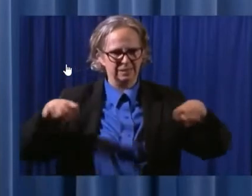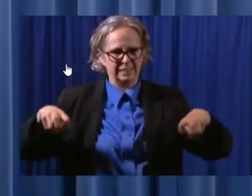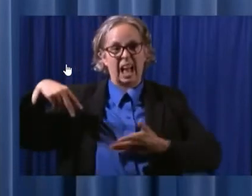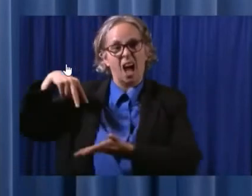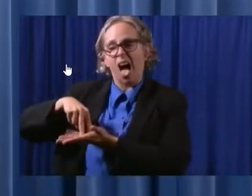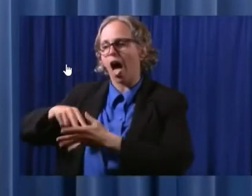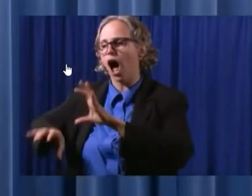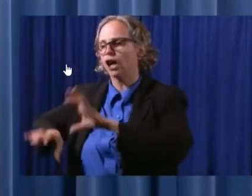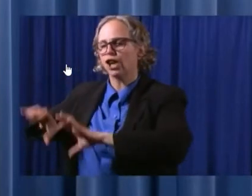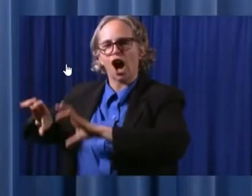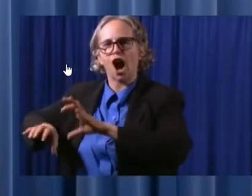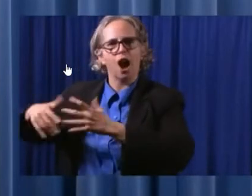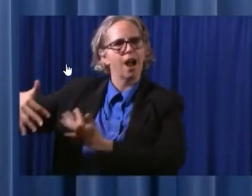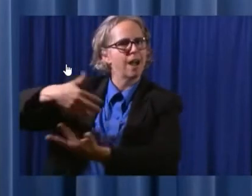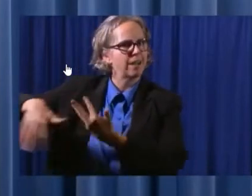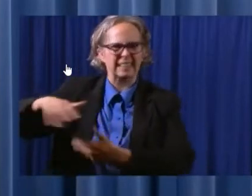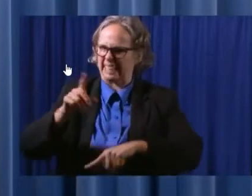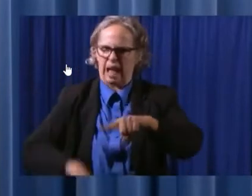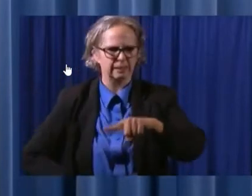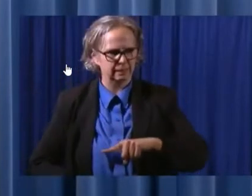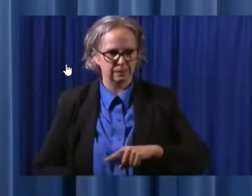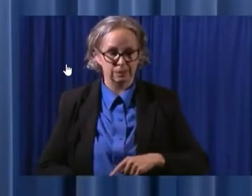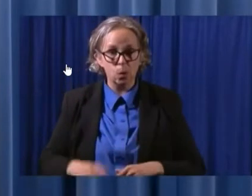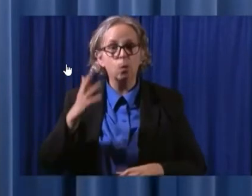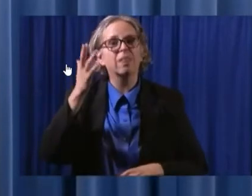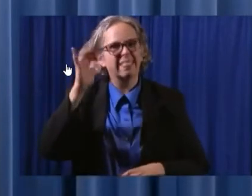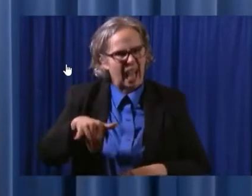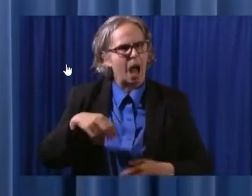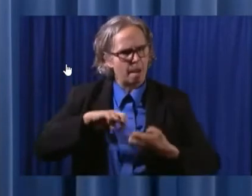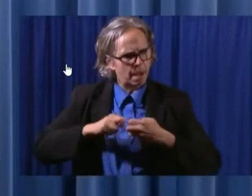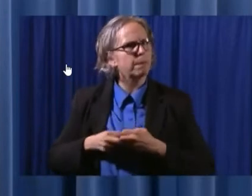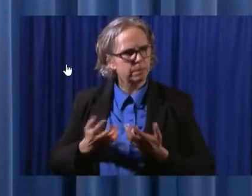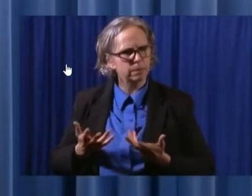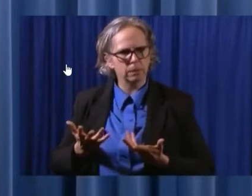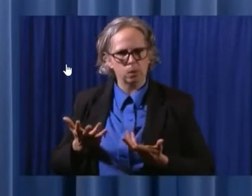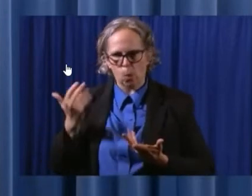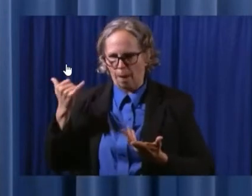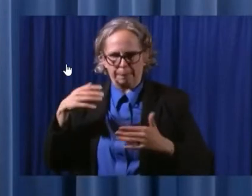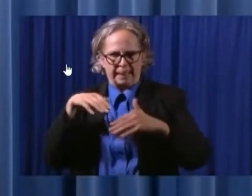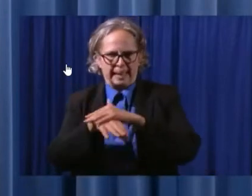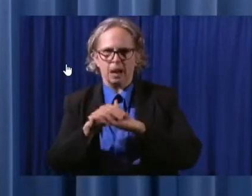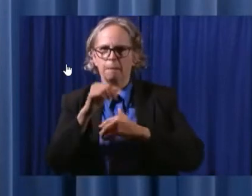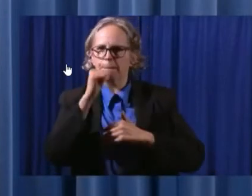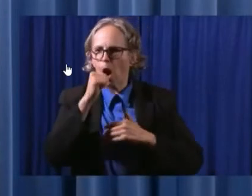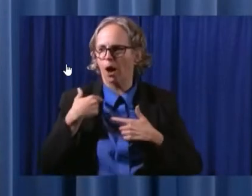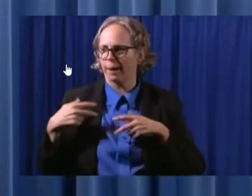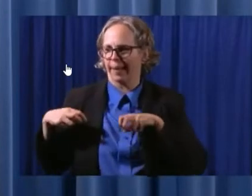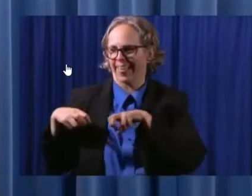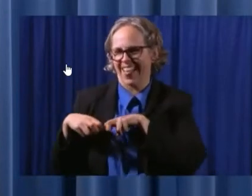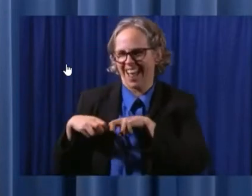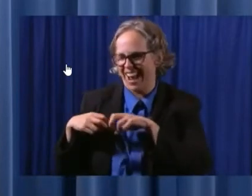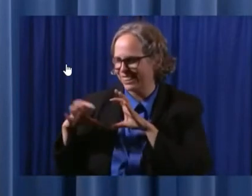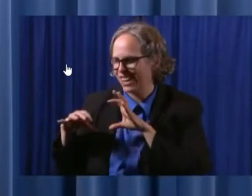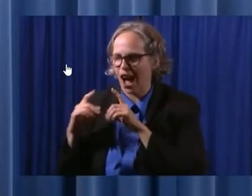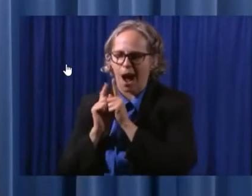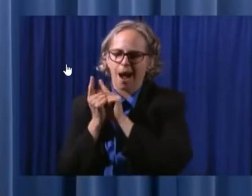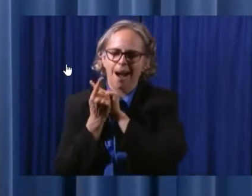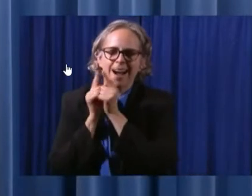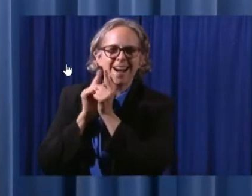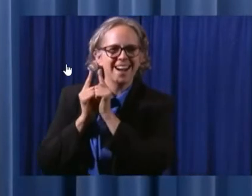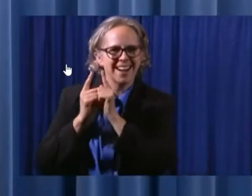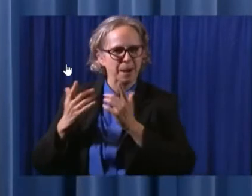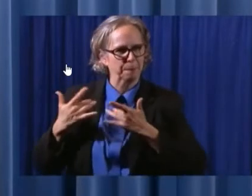the horror stories is where people in bars are bunched up together, and that just does not, that simply does